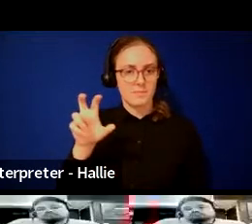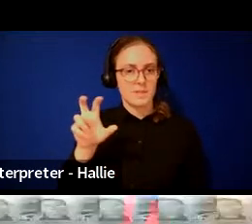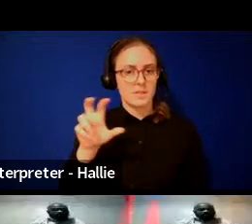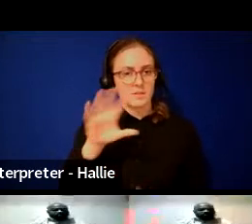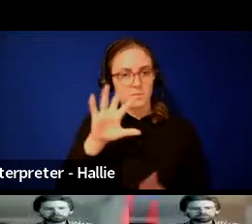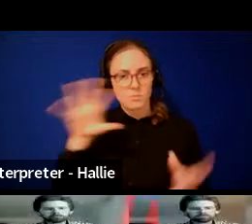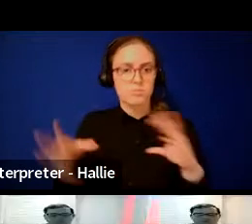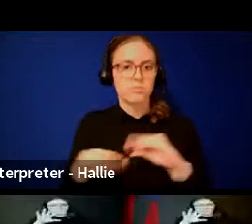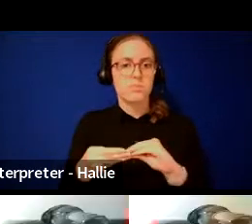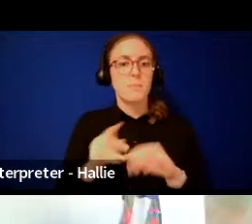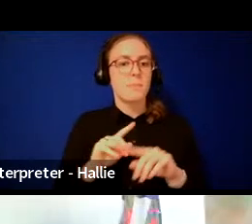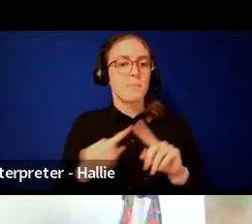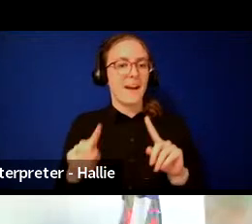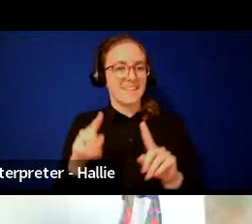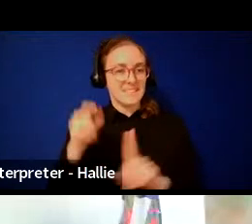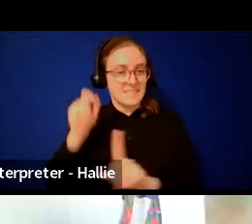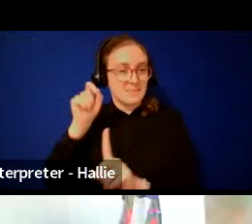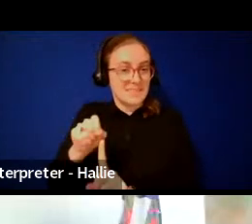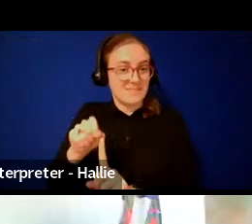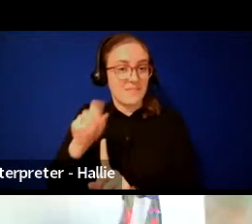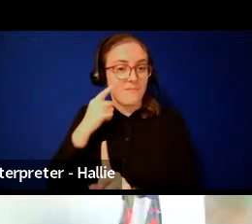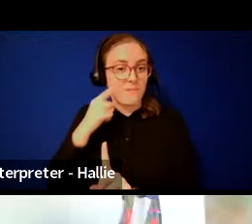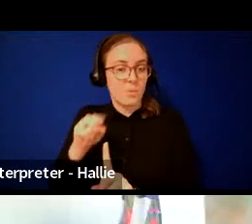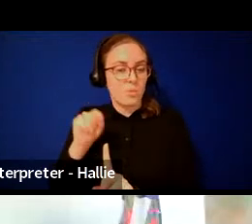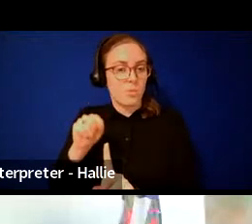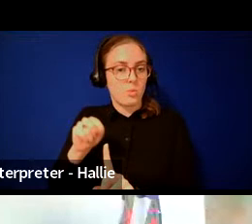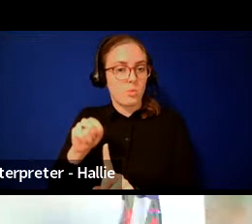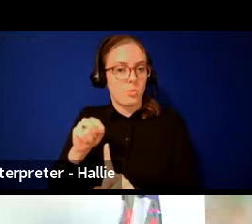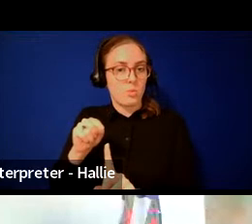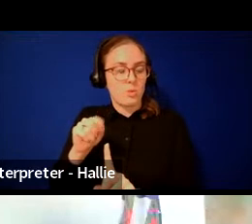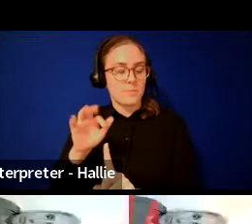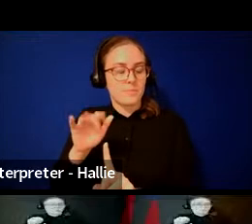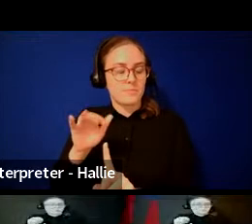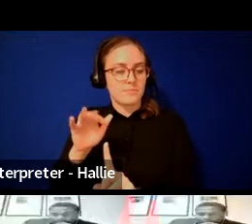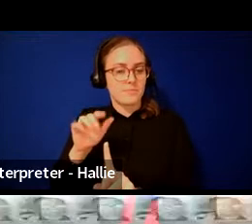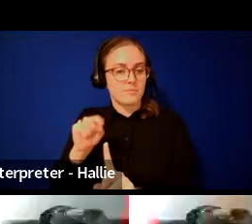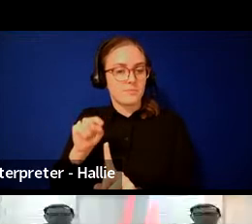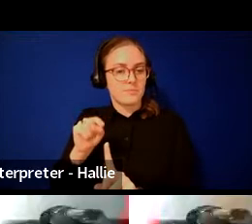sure if they are specific to the